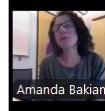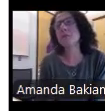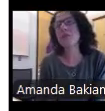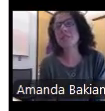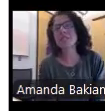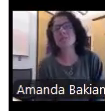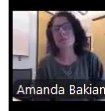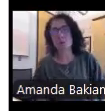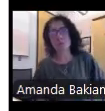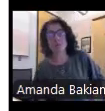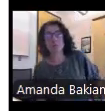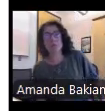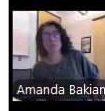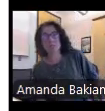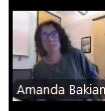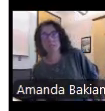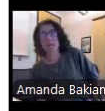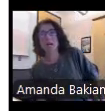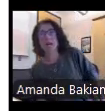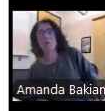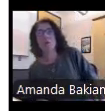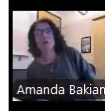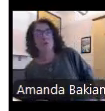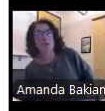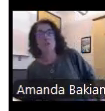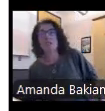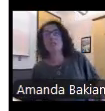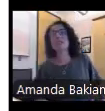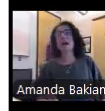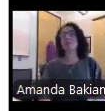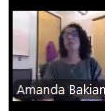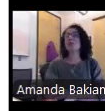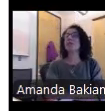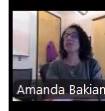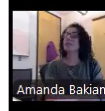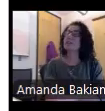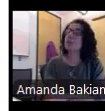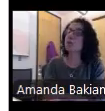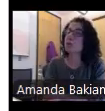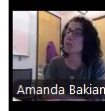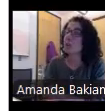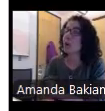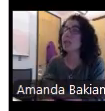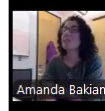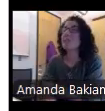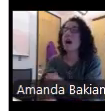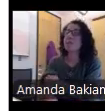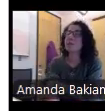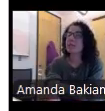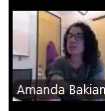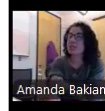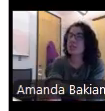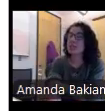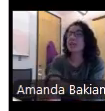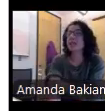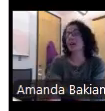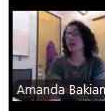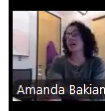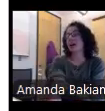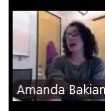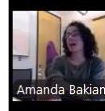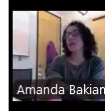The prevalence is important for a number of reasons. First, it is to establish what are the needs of the community. What is the